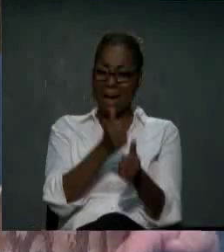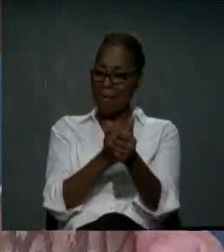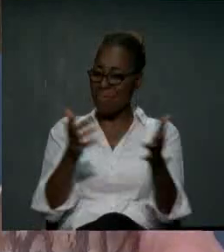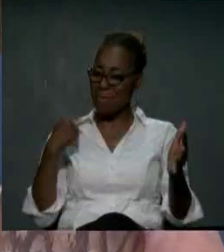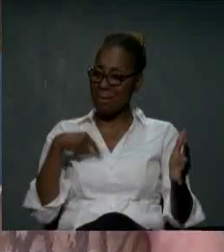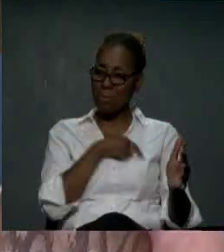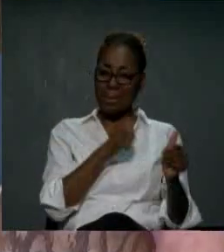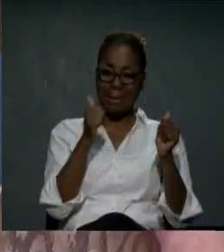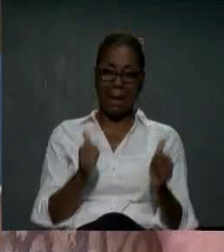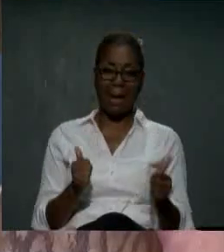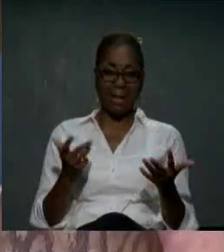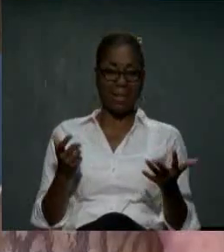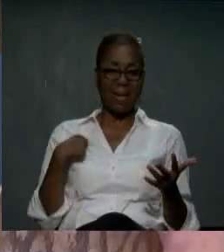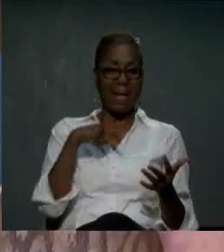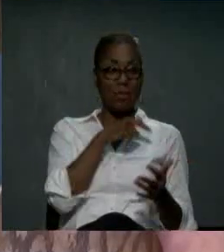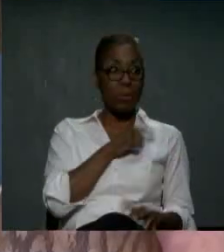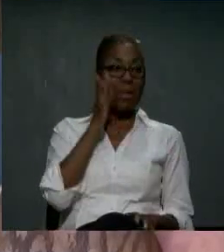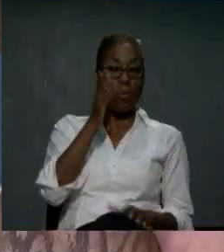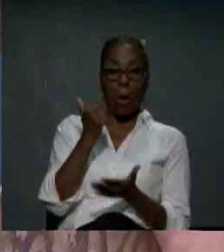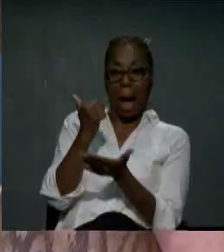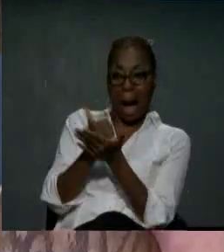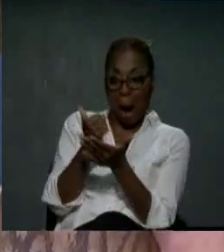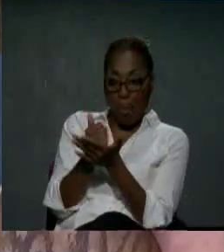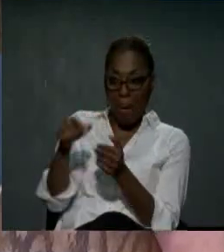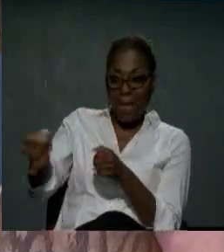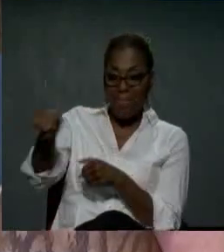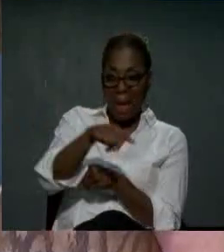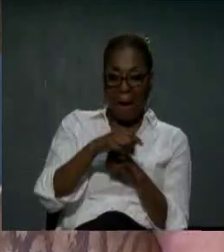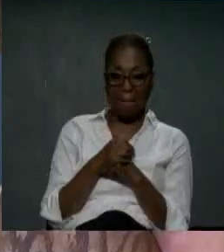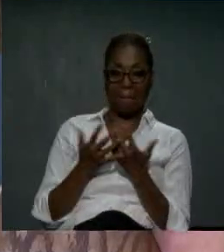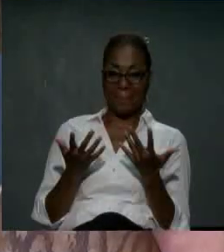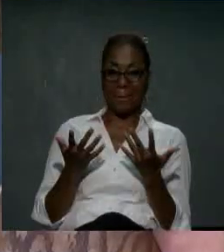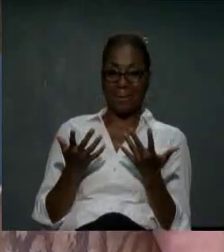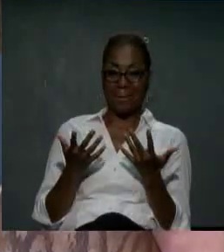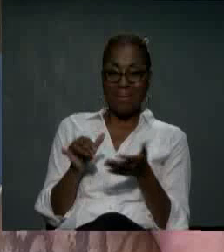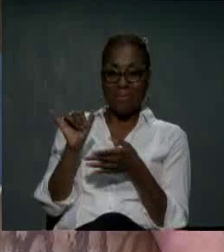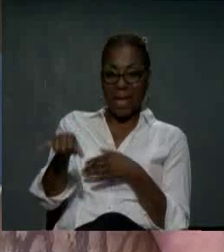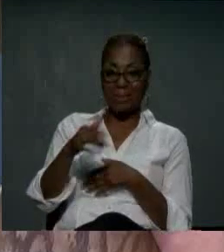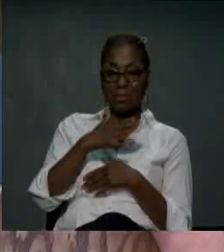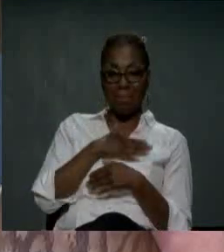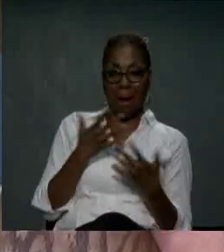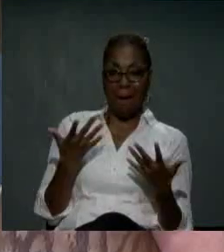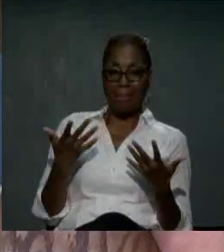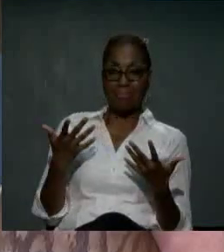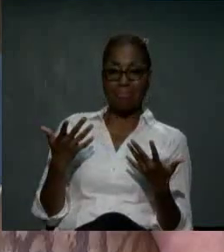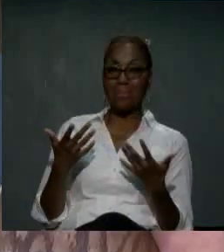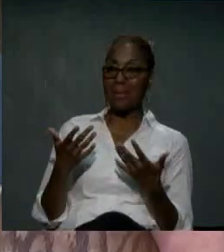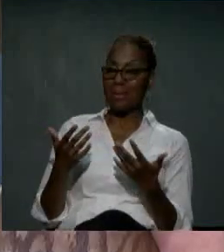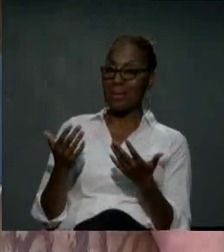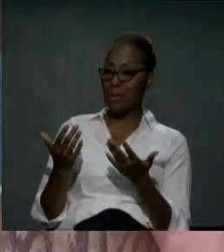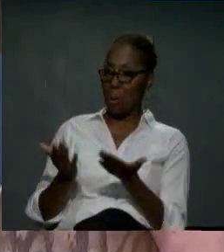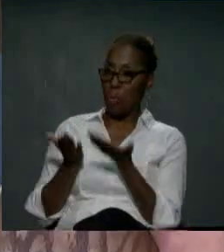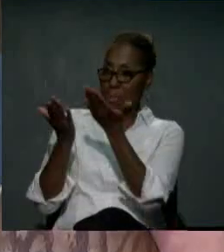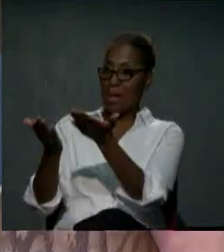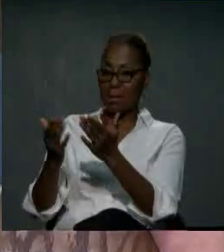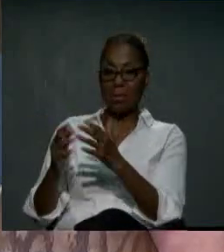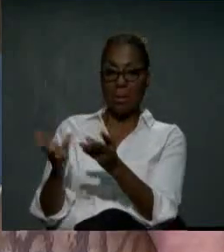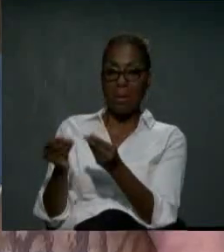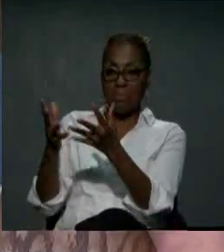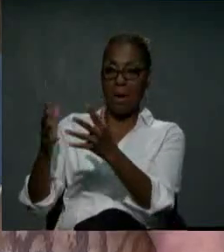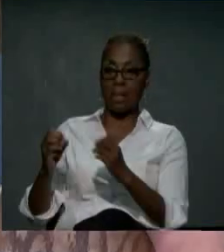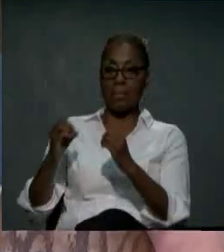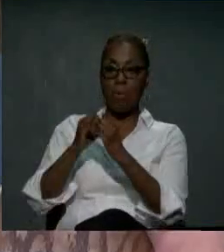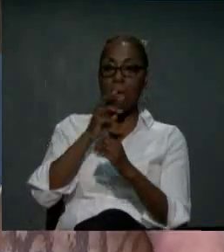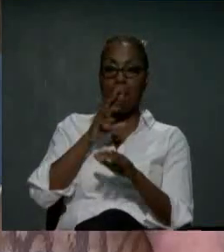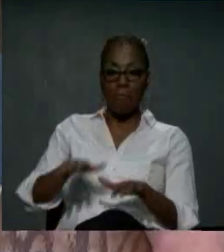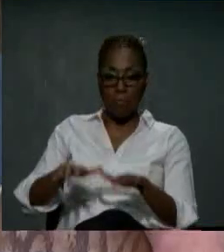do, and we're actually going to help their position out, is what I would argue, by providing more flood relief